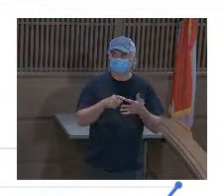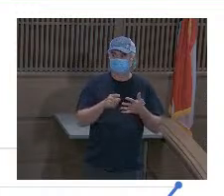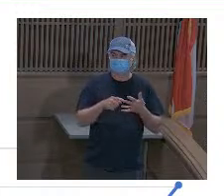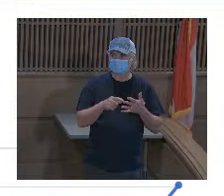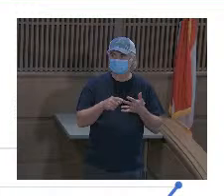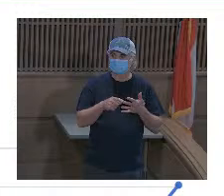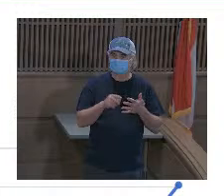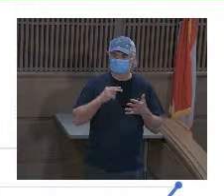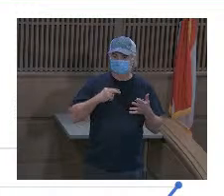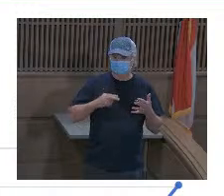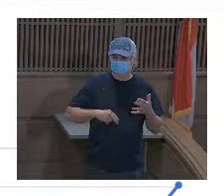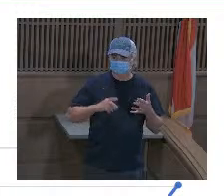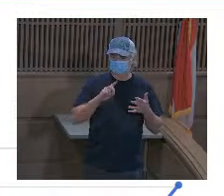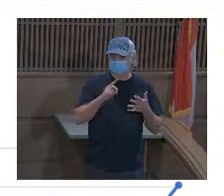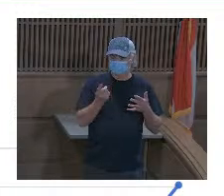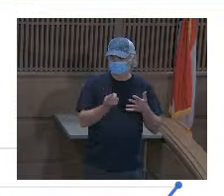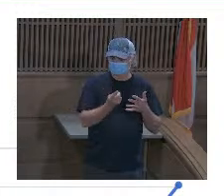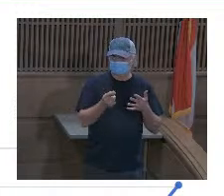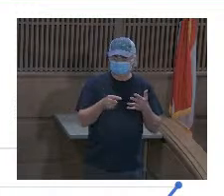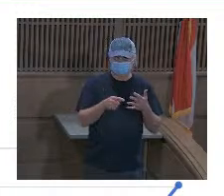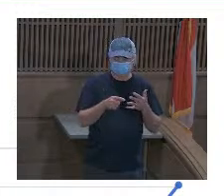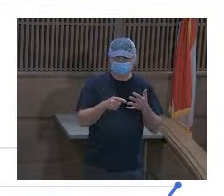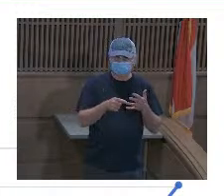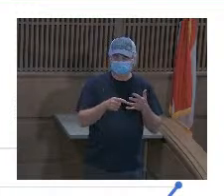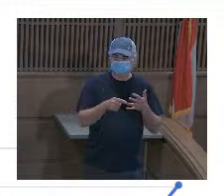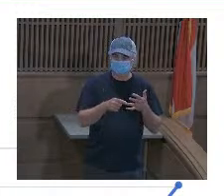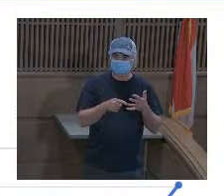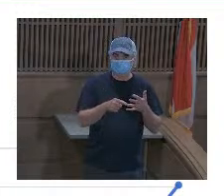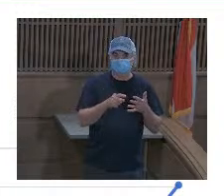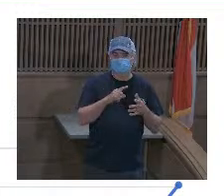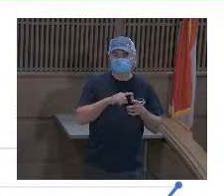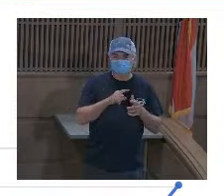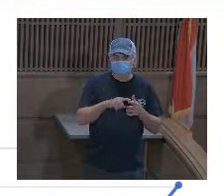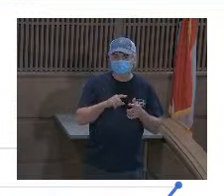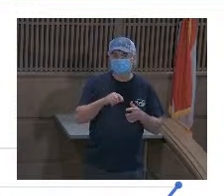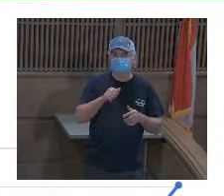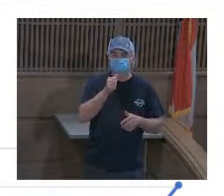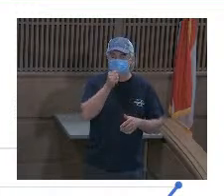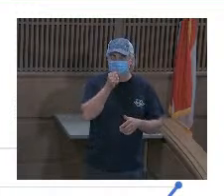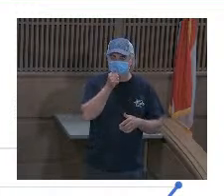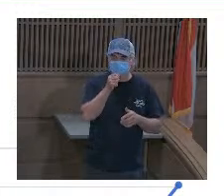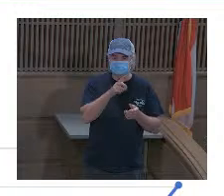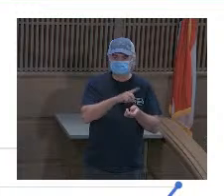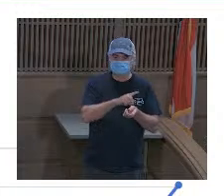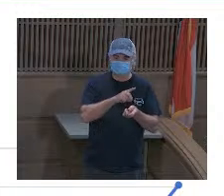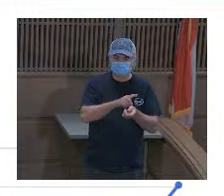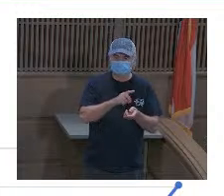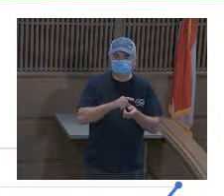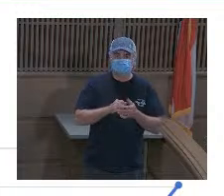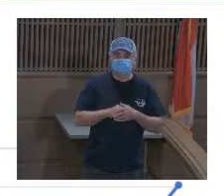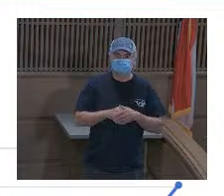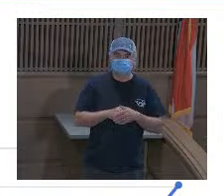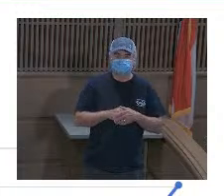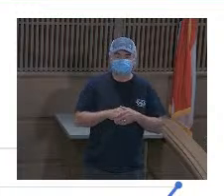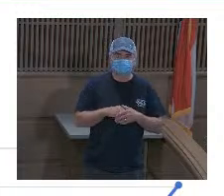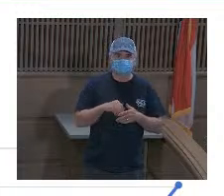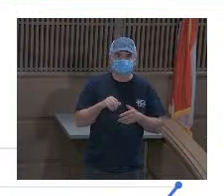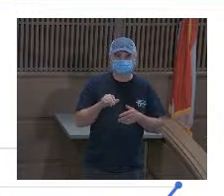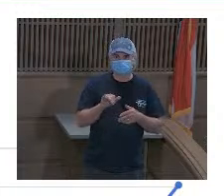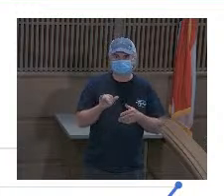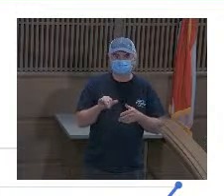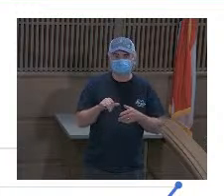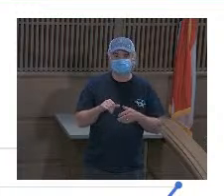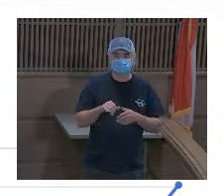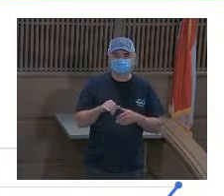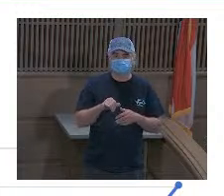the Health Department, and then private providers who are testing, including Albany Internal Medicine, One